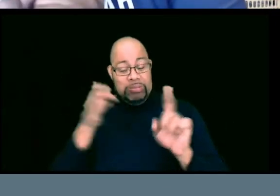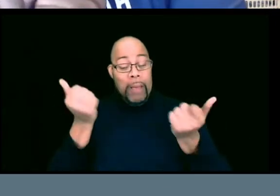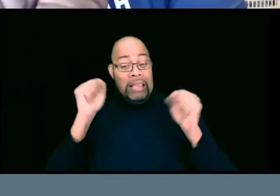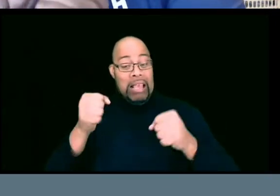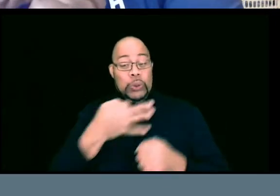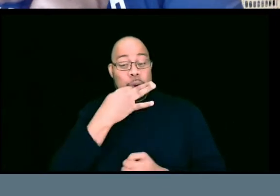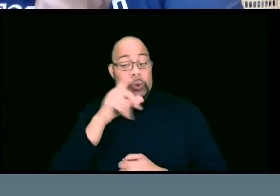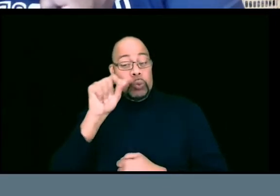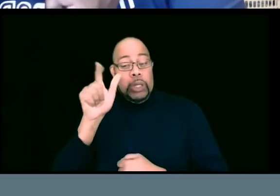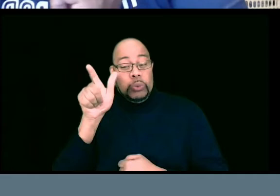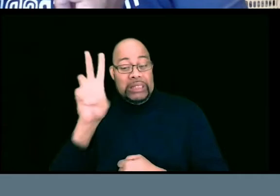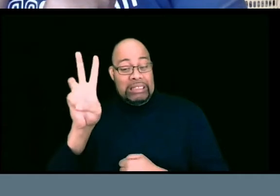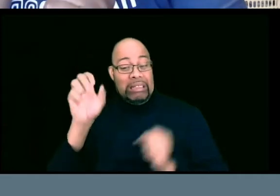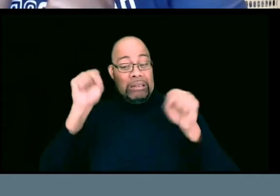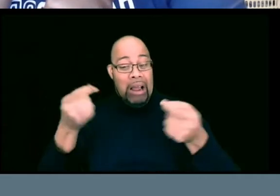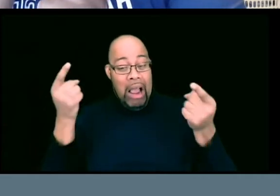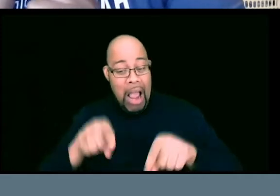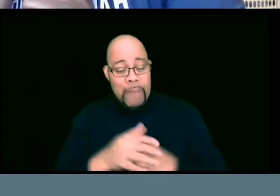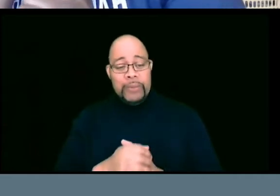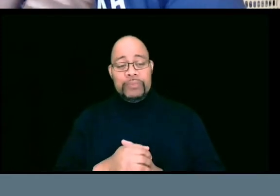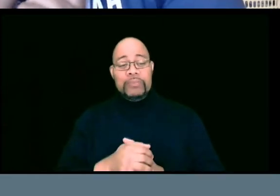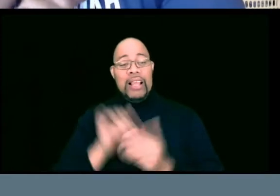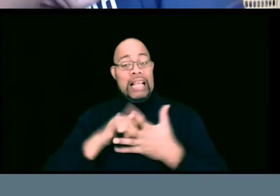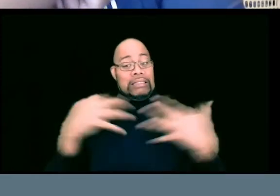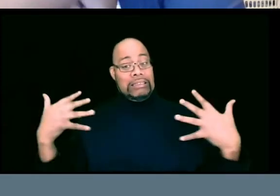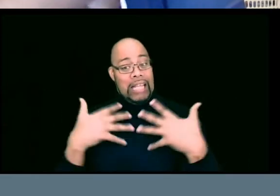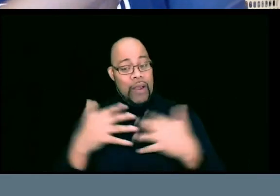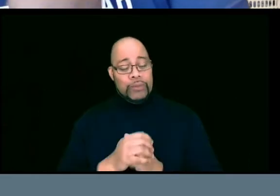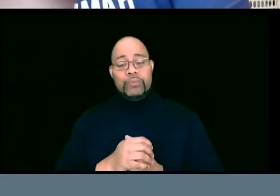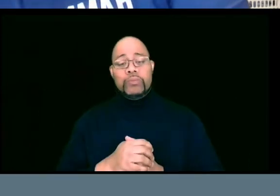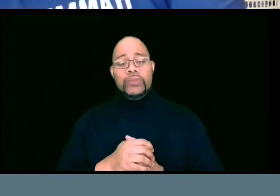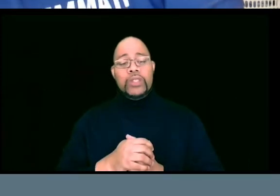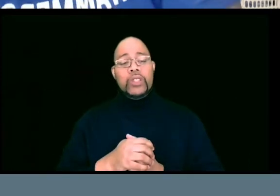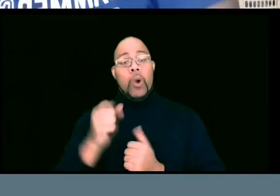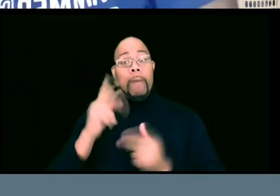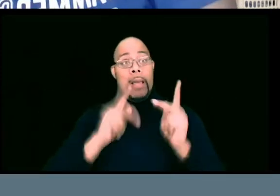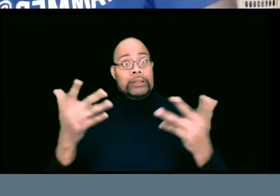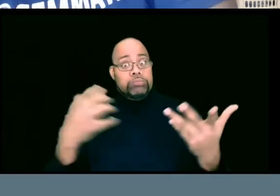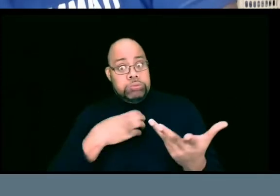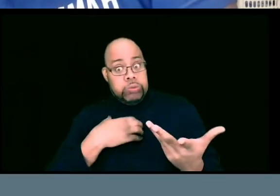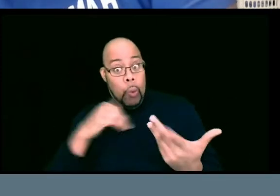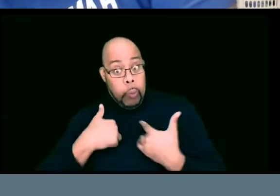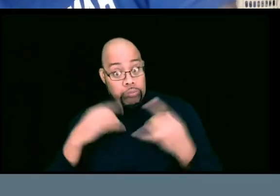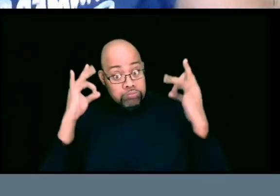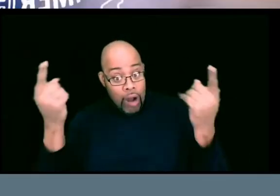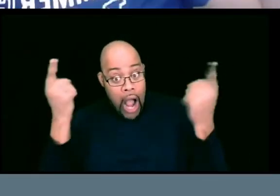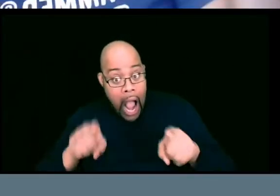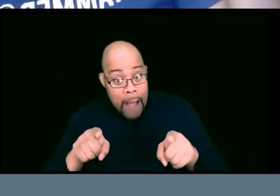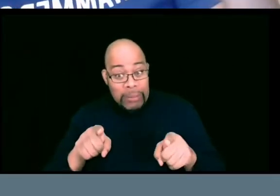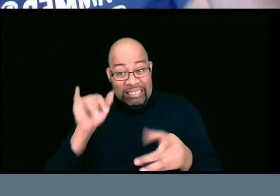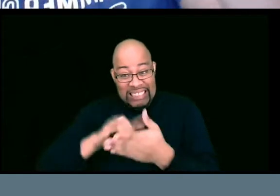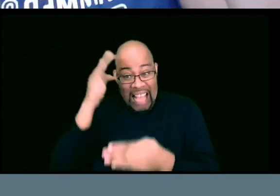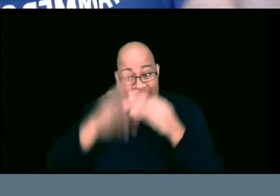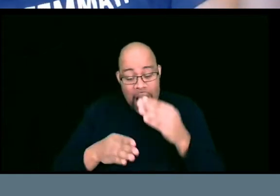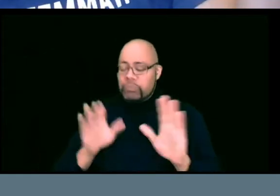with some scientists even worrying that could happen as soon as 2026. That's kind of scary. So a lot of people have been screaming, are we